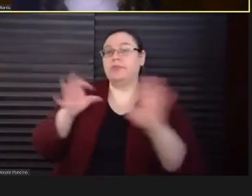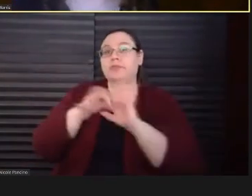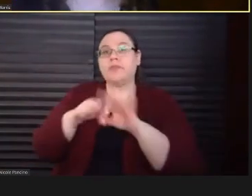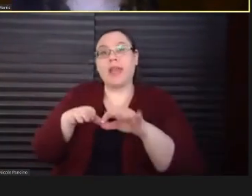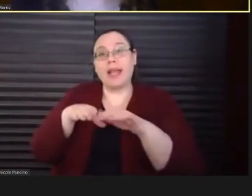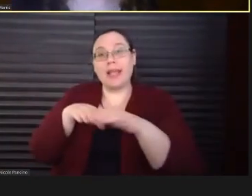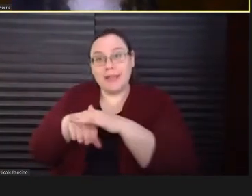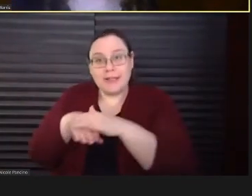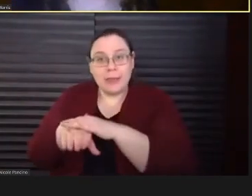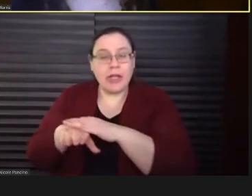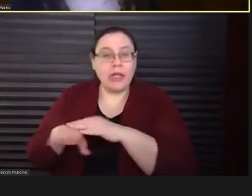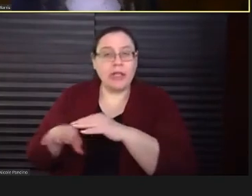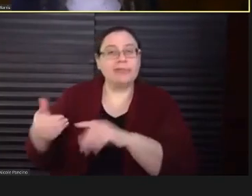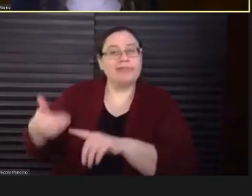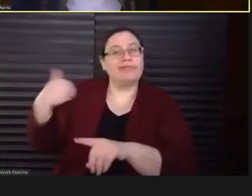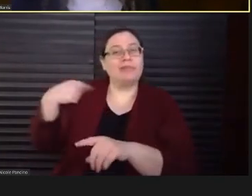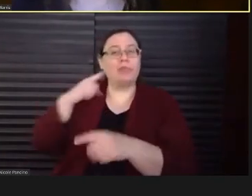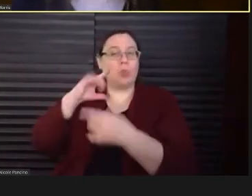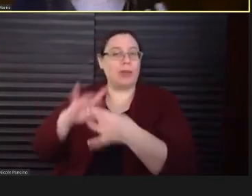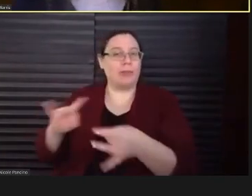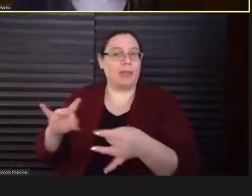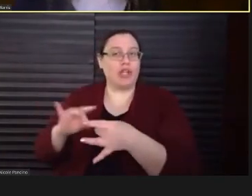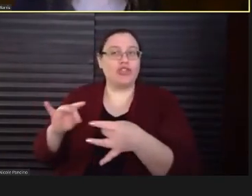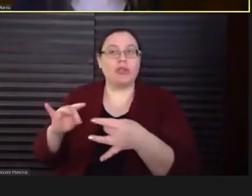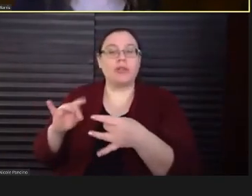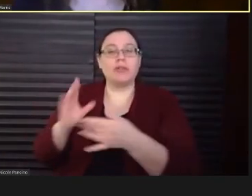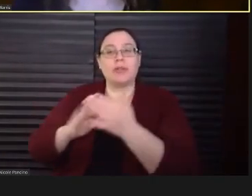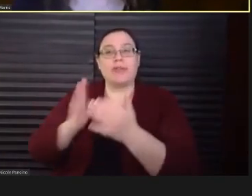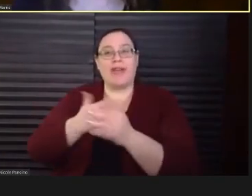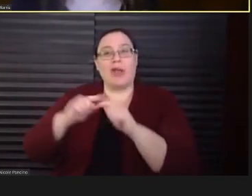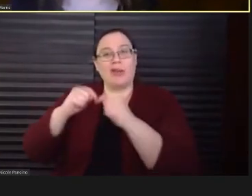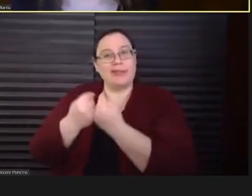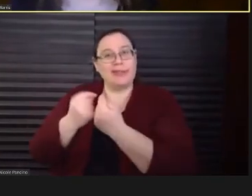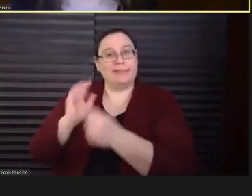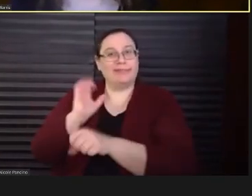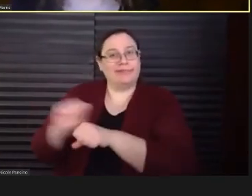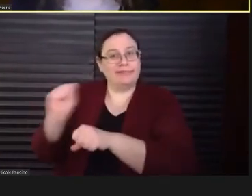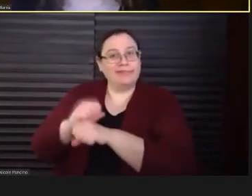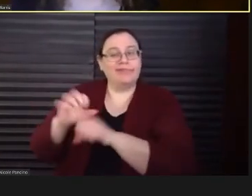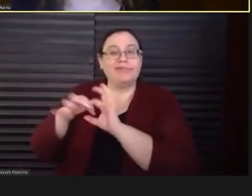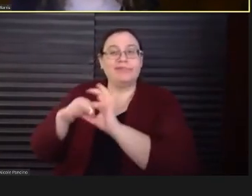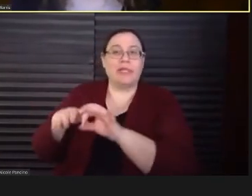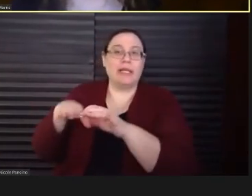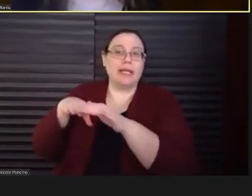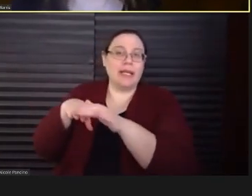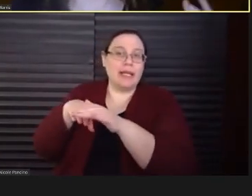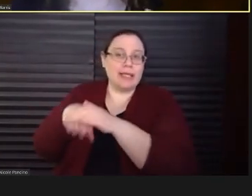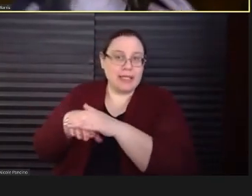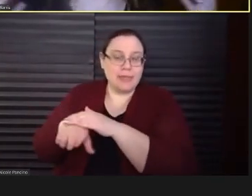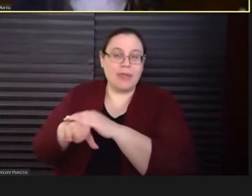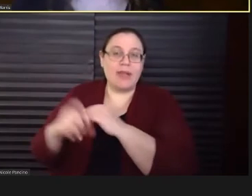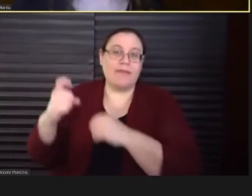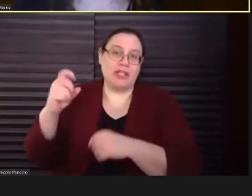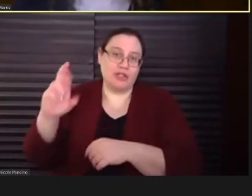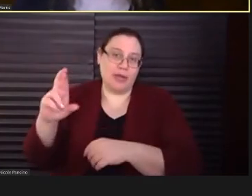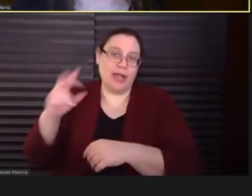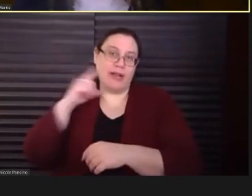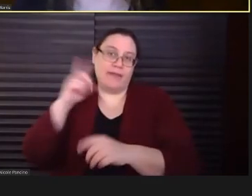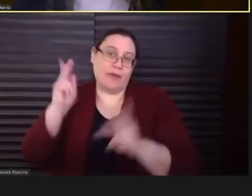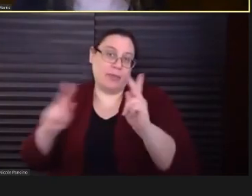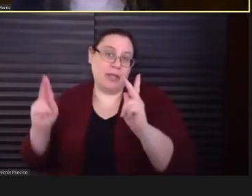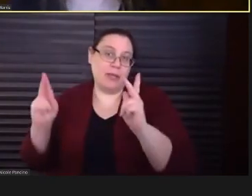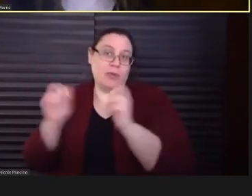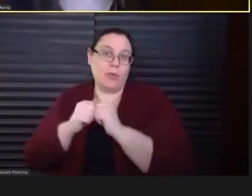know, earlier we spoke about some of our team's work on accessibility of mixed reality for people with